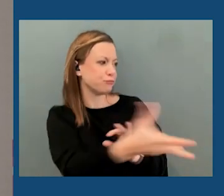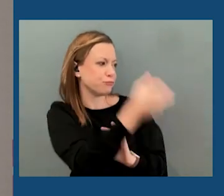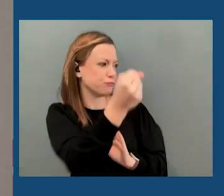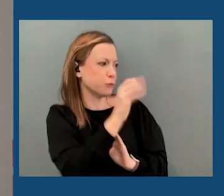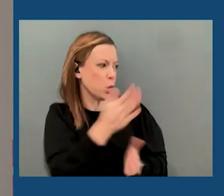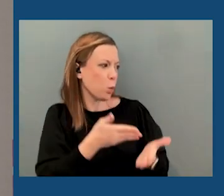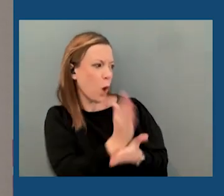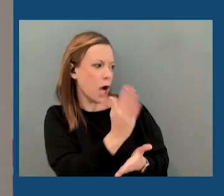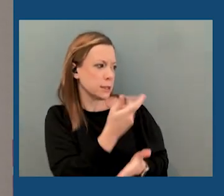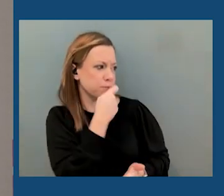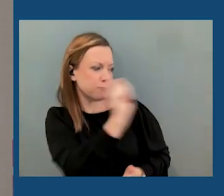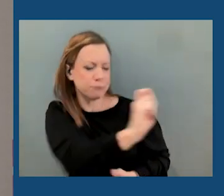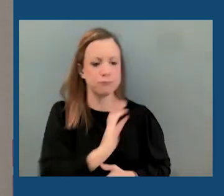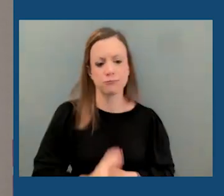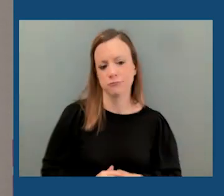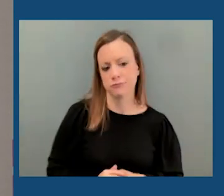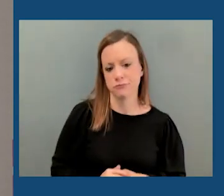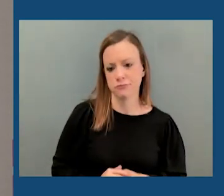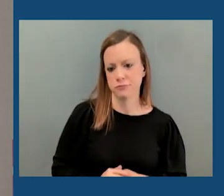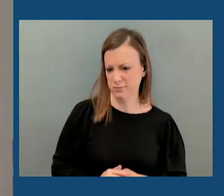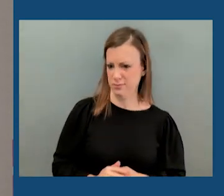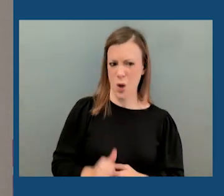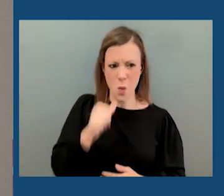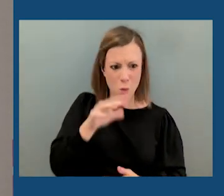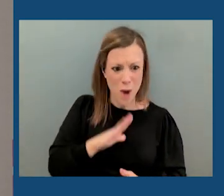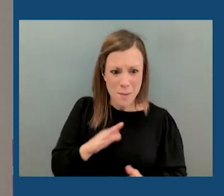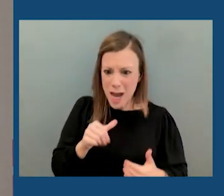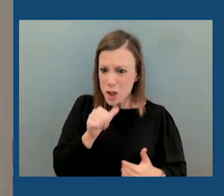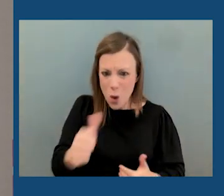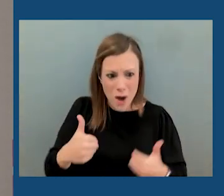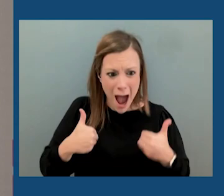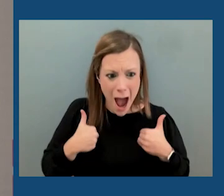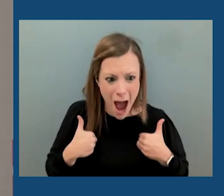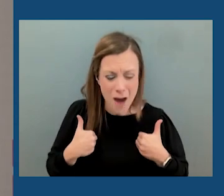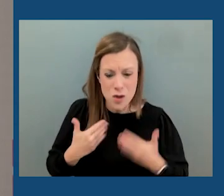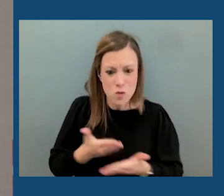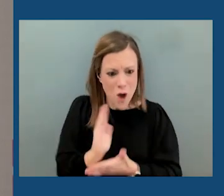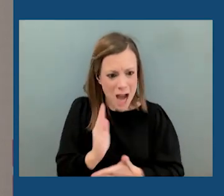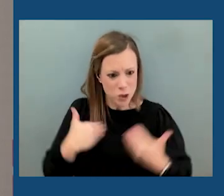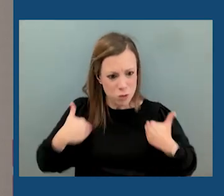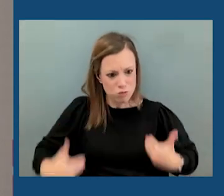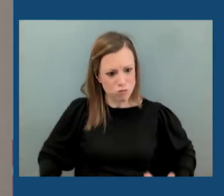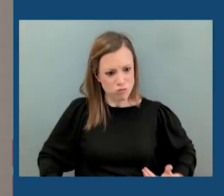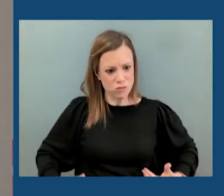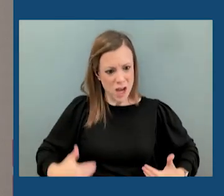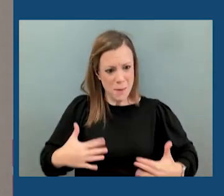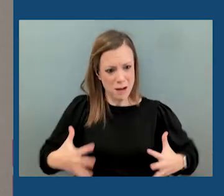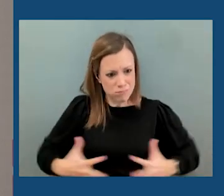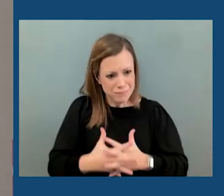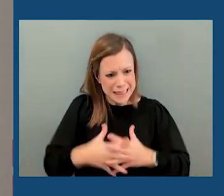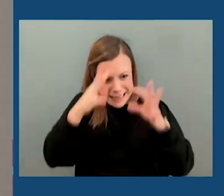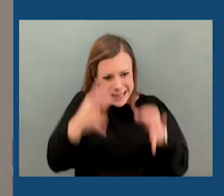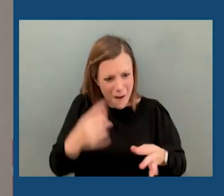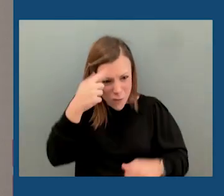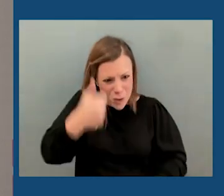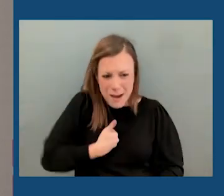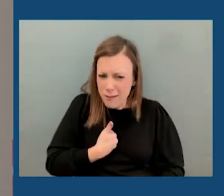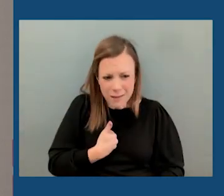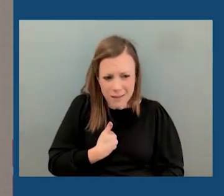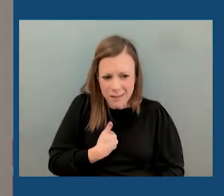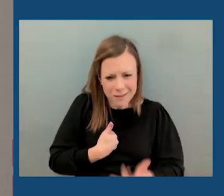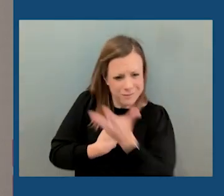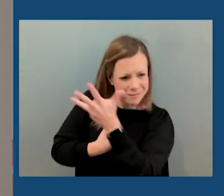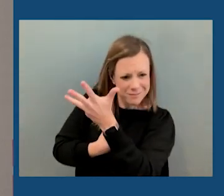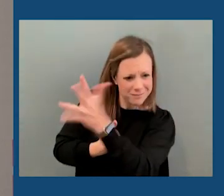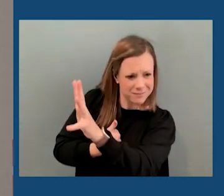the right to have bodily autonomy and make decisions that are imperative